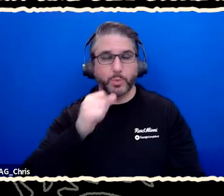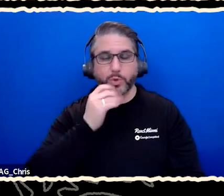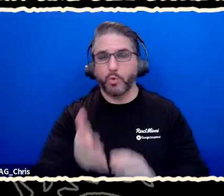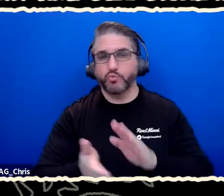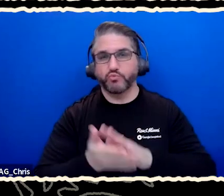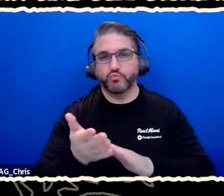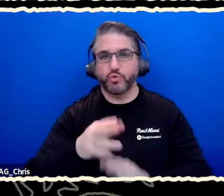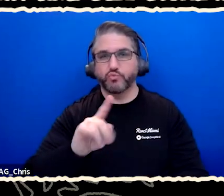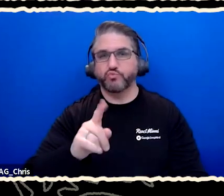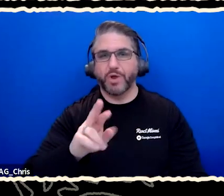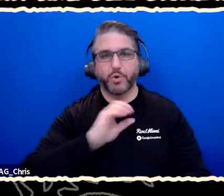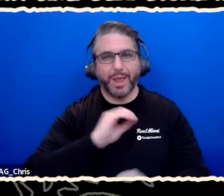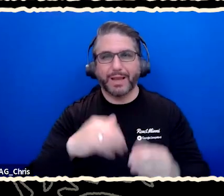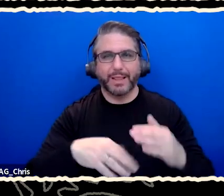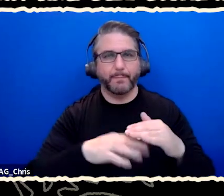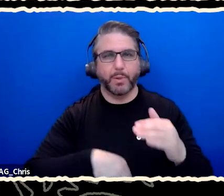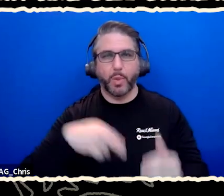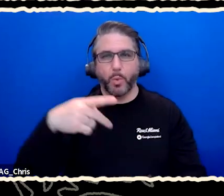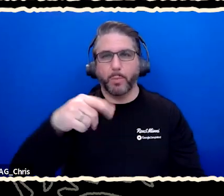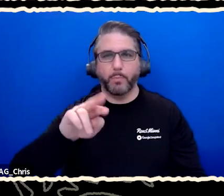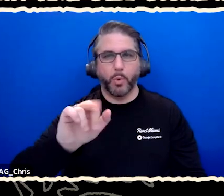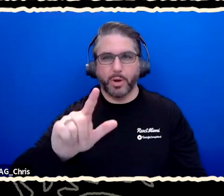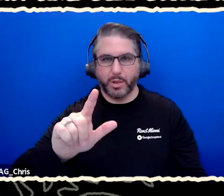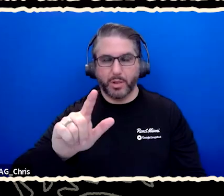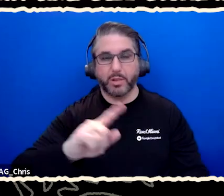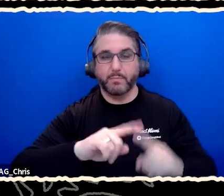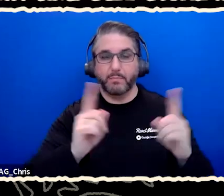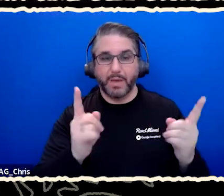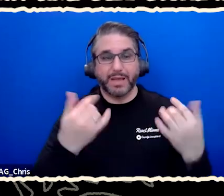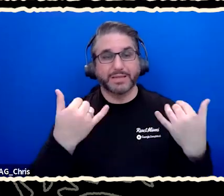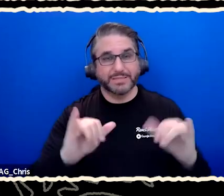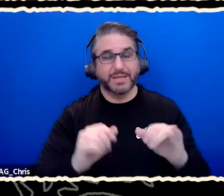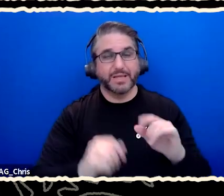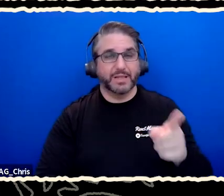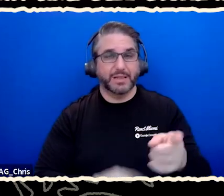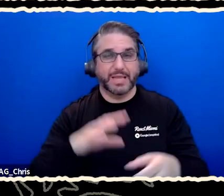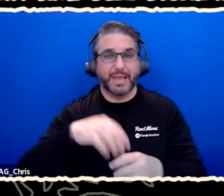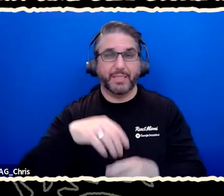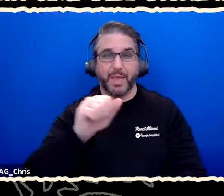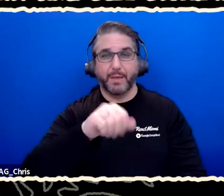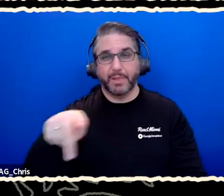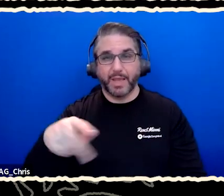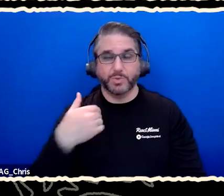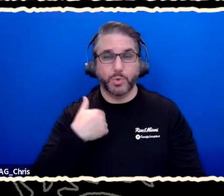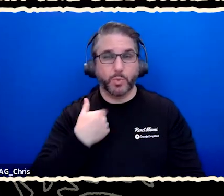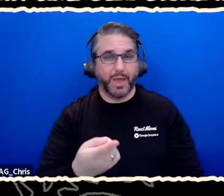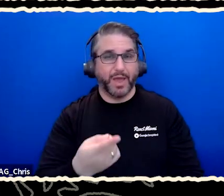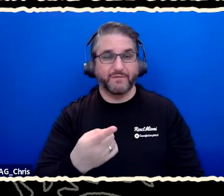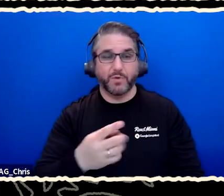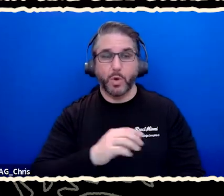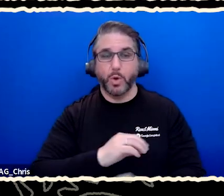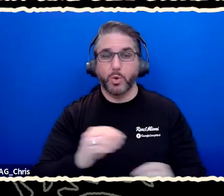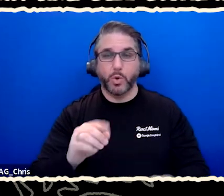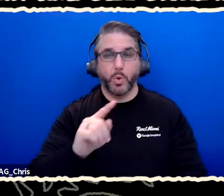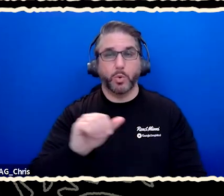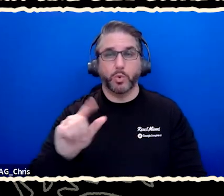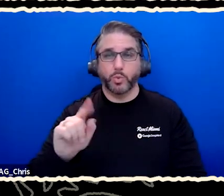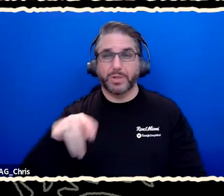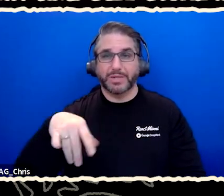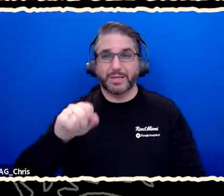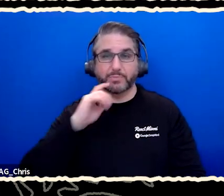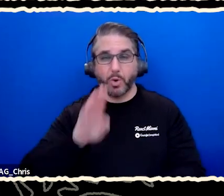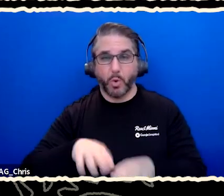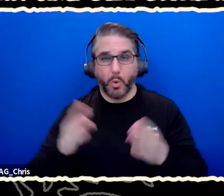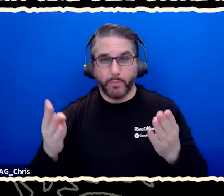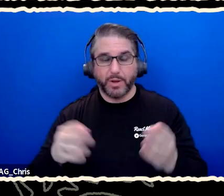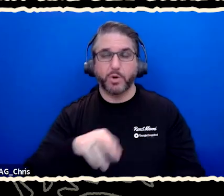below portal. But still, in an application where no tooltips are open, React has to